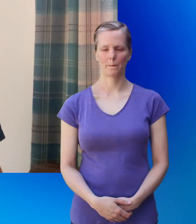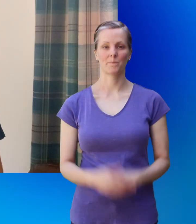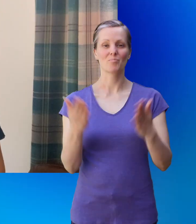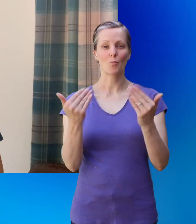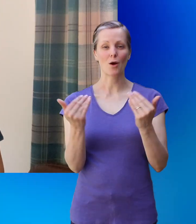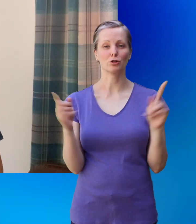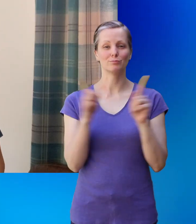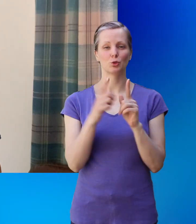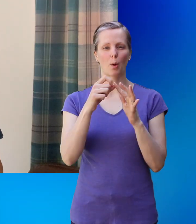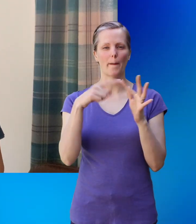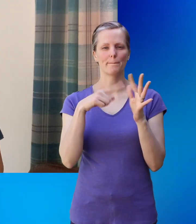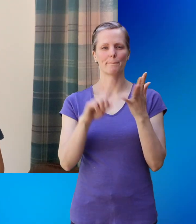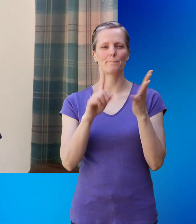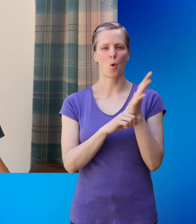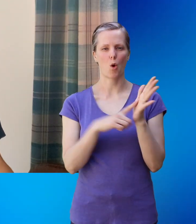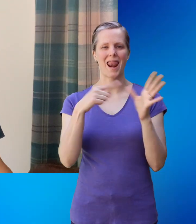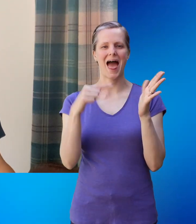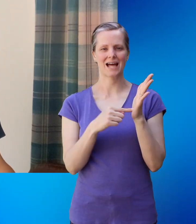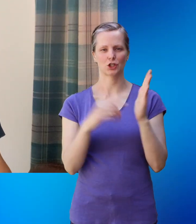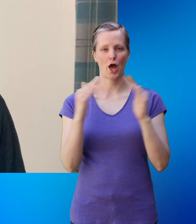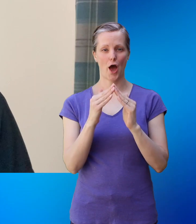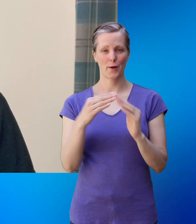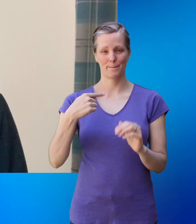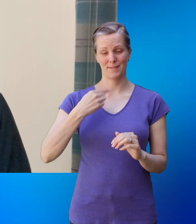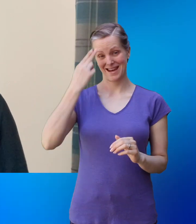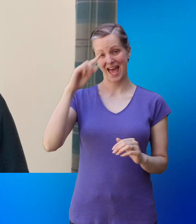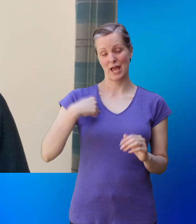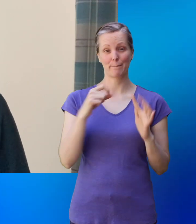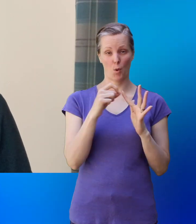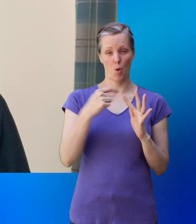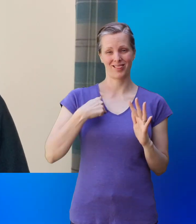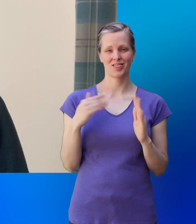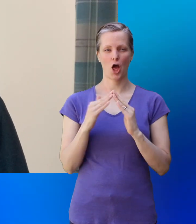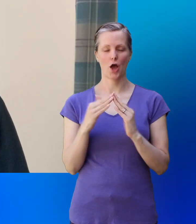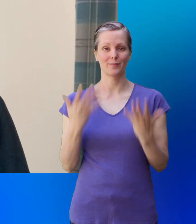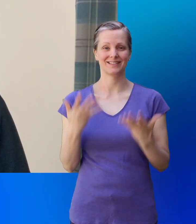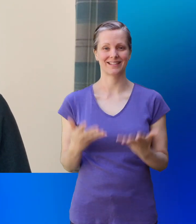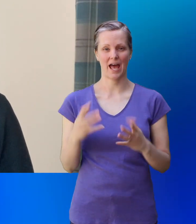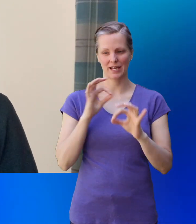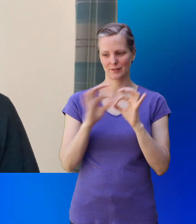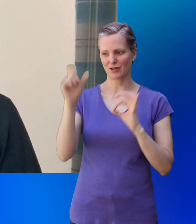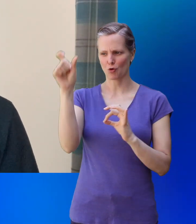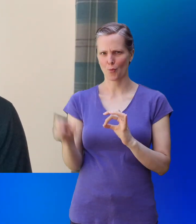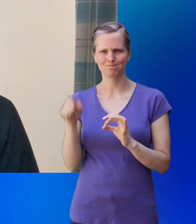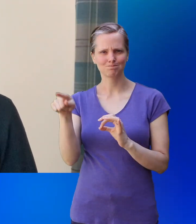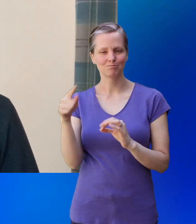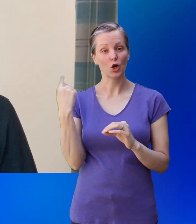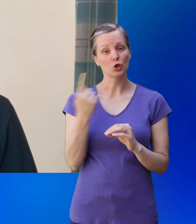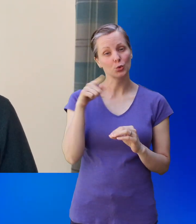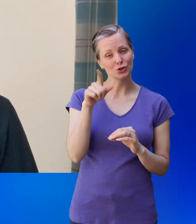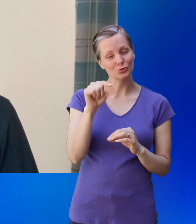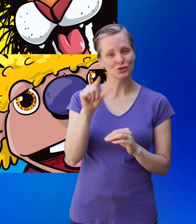Welcome to Paul at Home. My name is Paul and I'm at home. And today's special guest is, well, who would